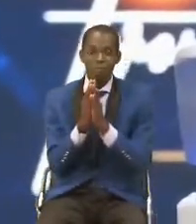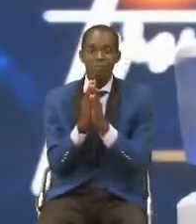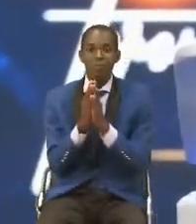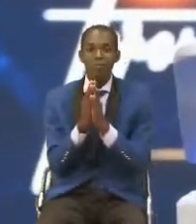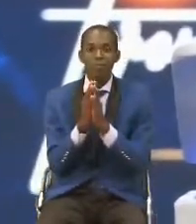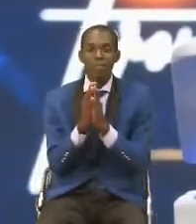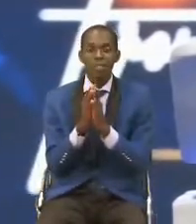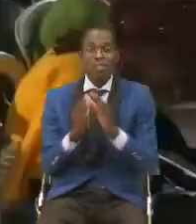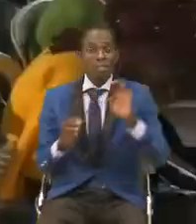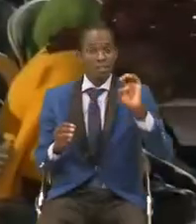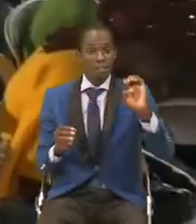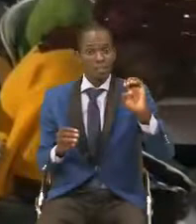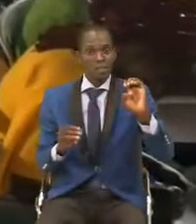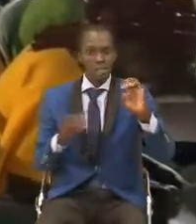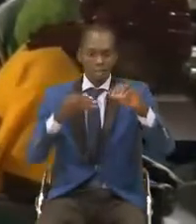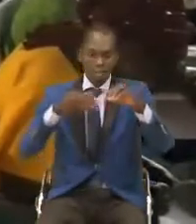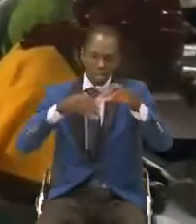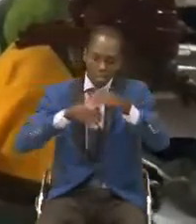amen.